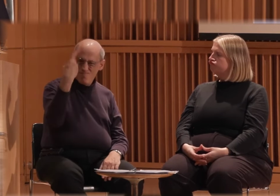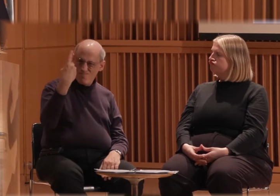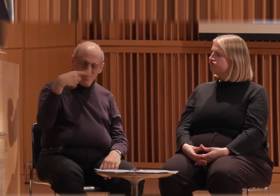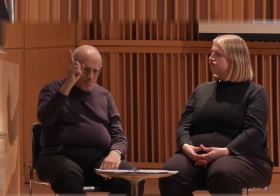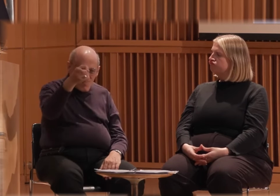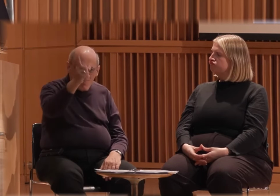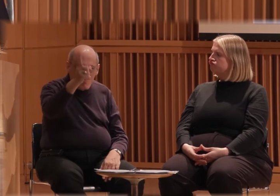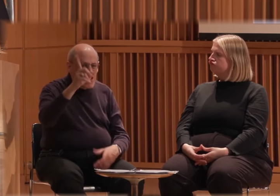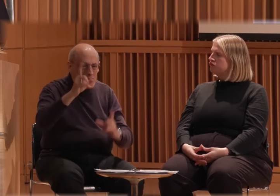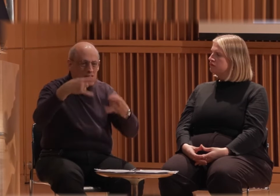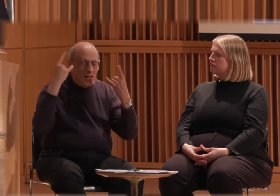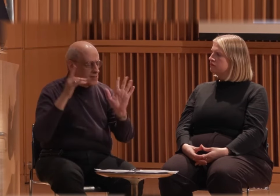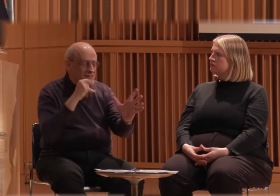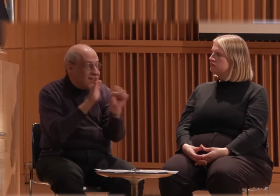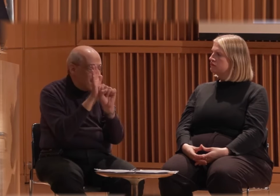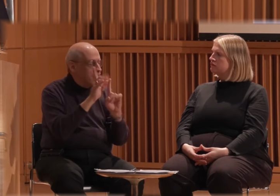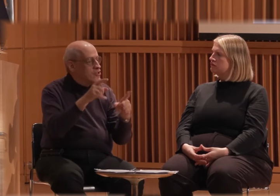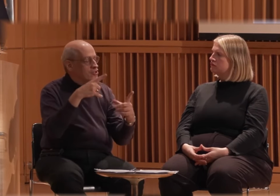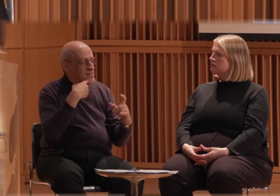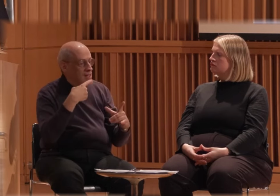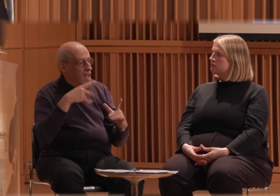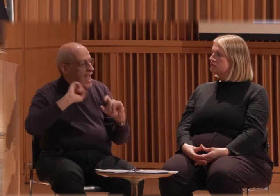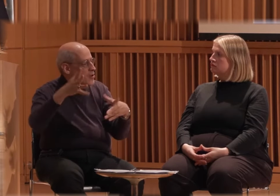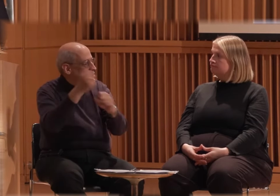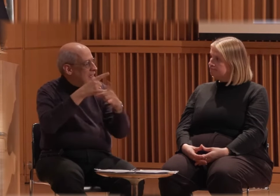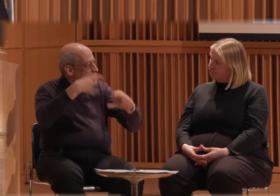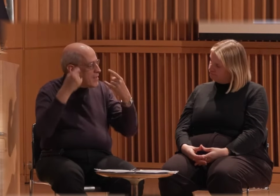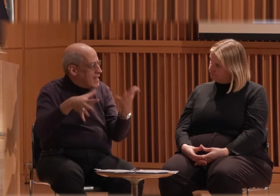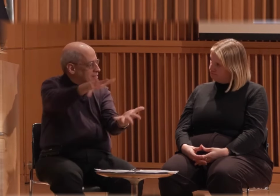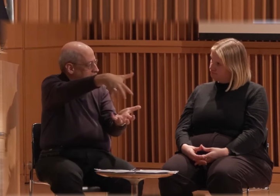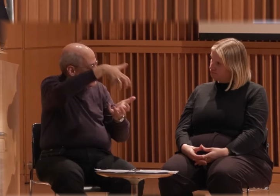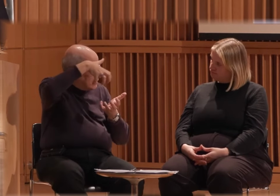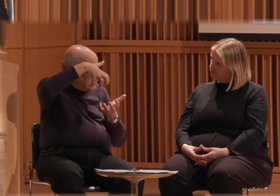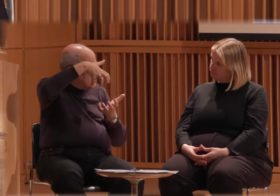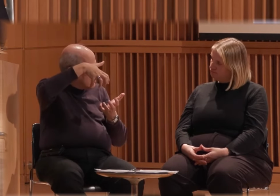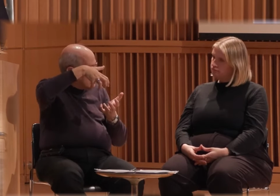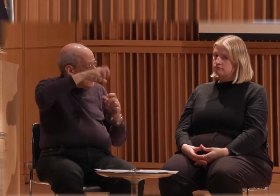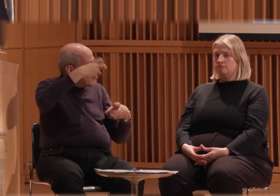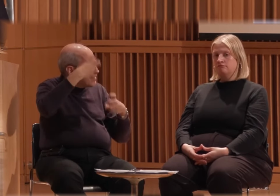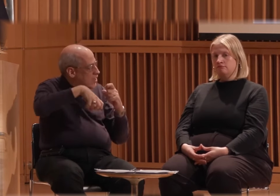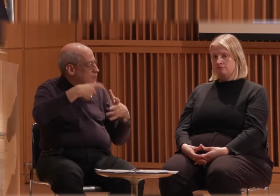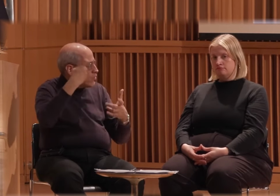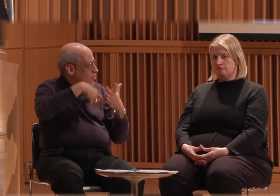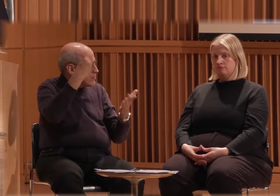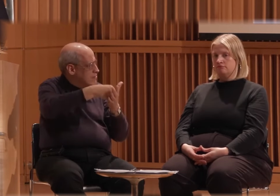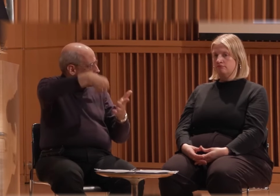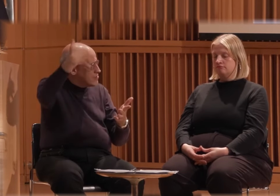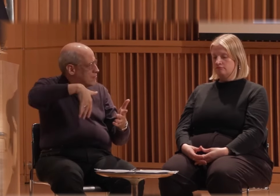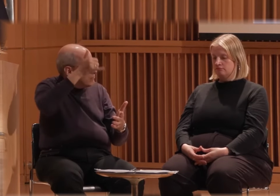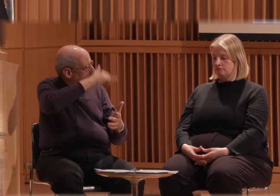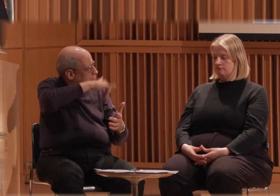wear a mask. I mean, sometimes it's as simple as procuring a mask can be difficult or cost prohibitive, certainly at